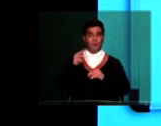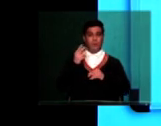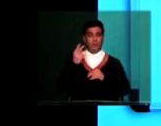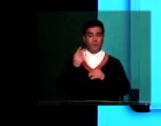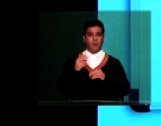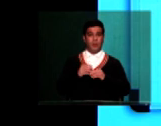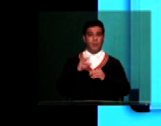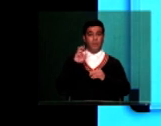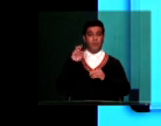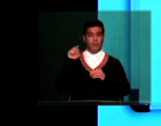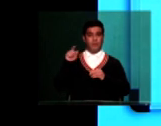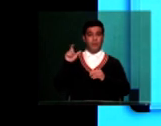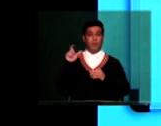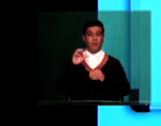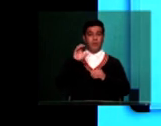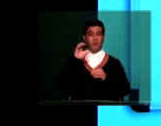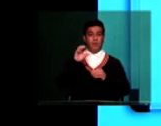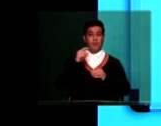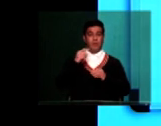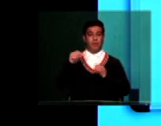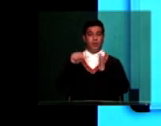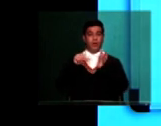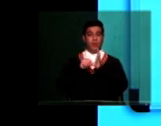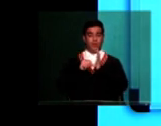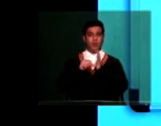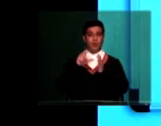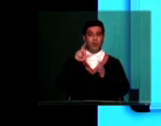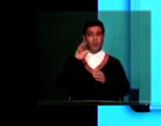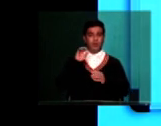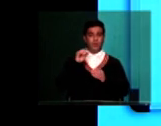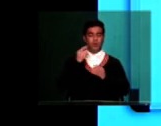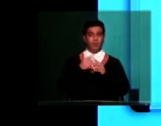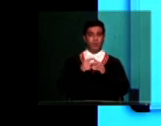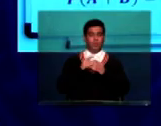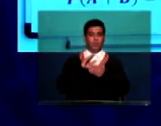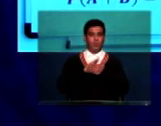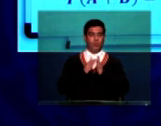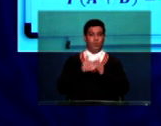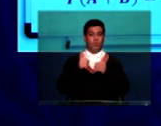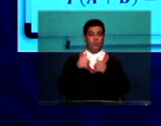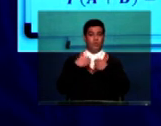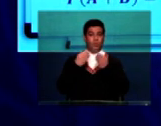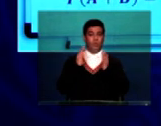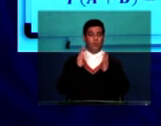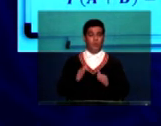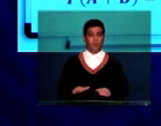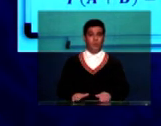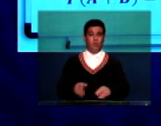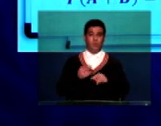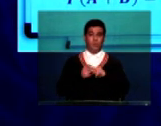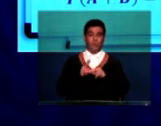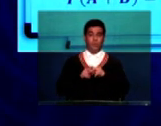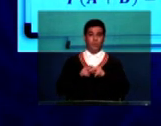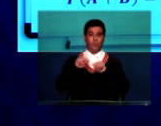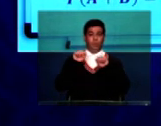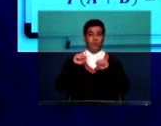hodisaning ro'y berishiga esa S 6 dan 2 ta elementar hodisa qulaylik tug'diradi. Bunda ro'y berishi mumkin